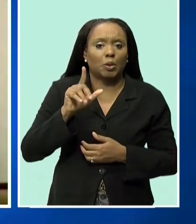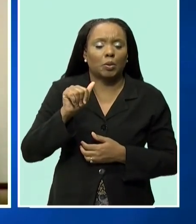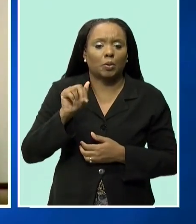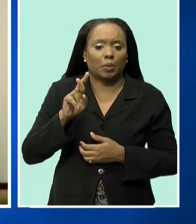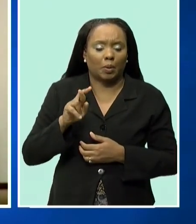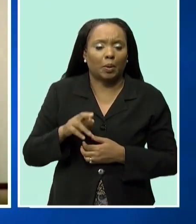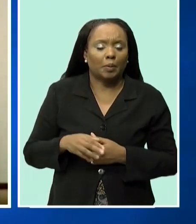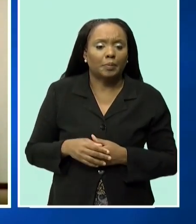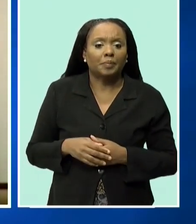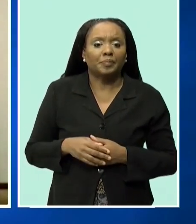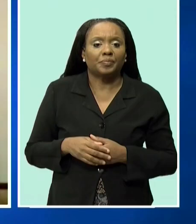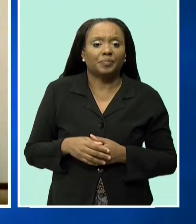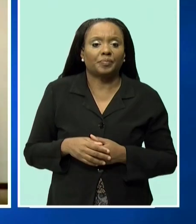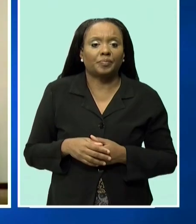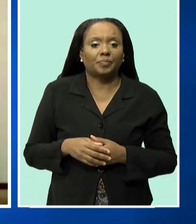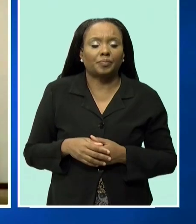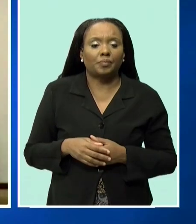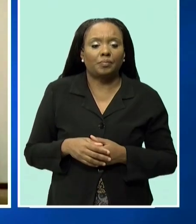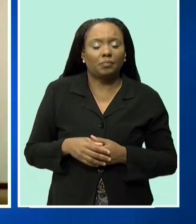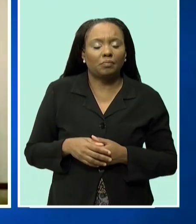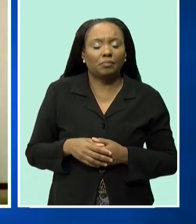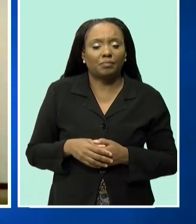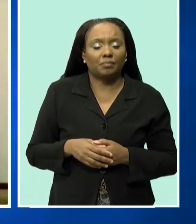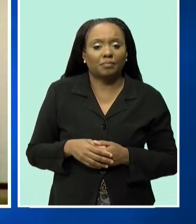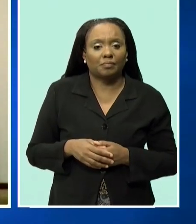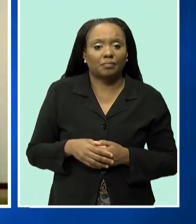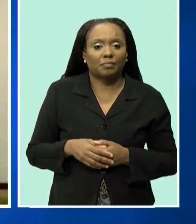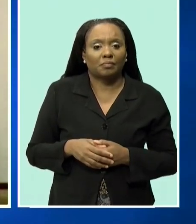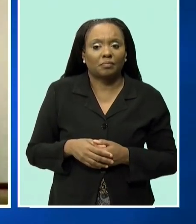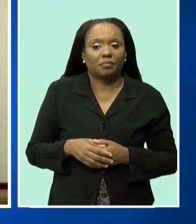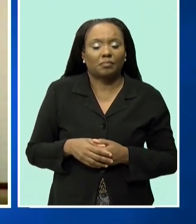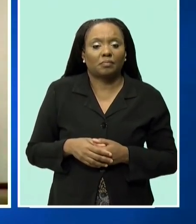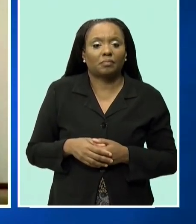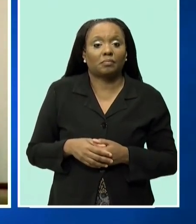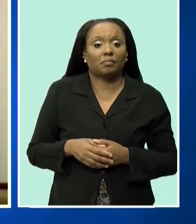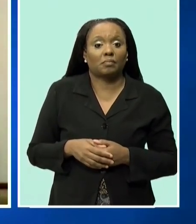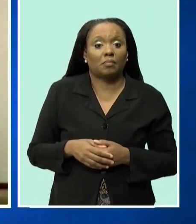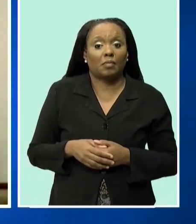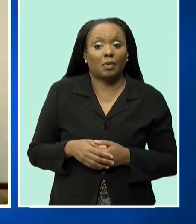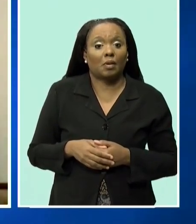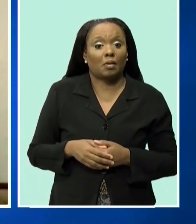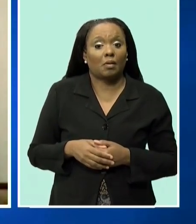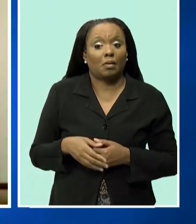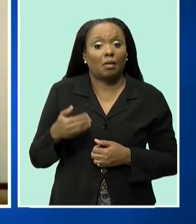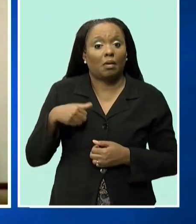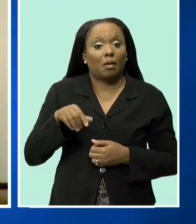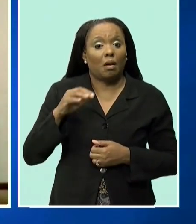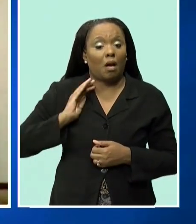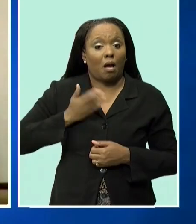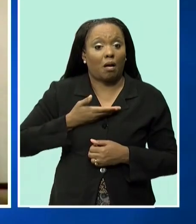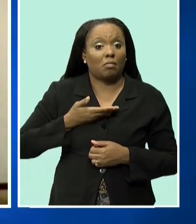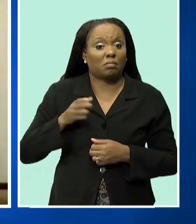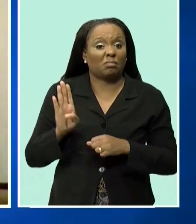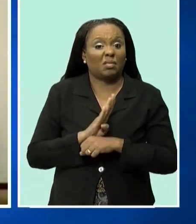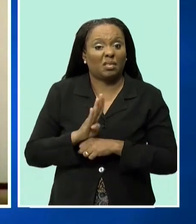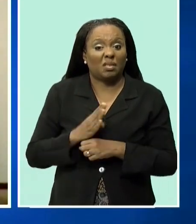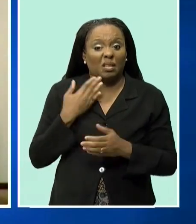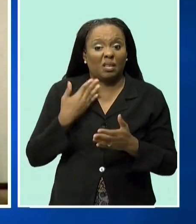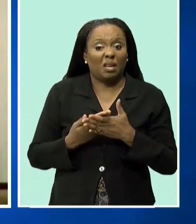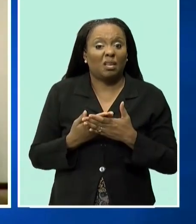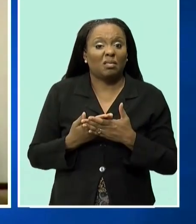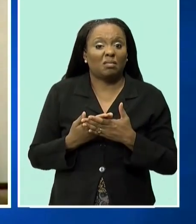May. So we have done pretty well, I would say, during the